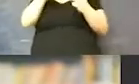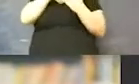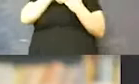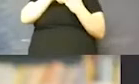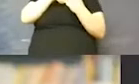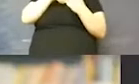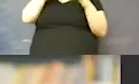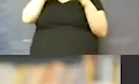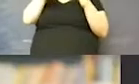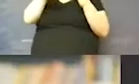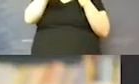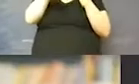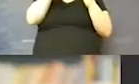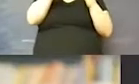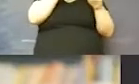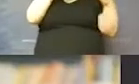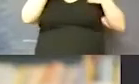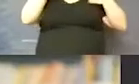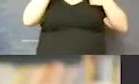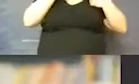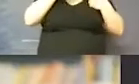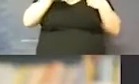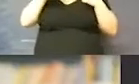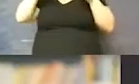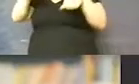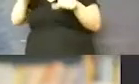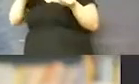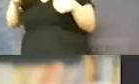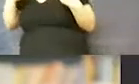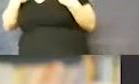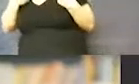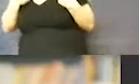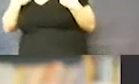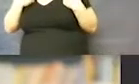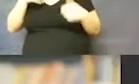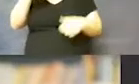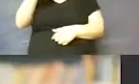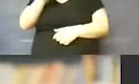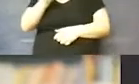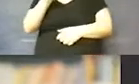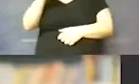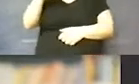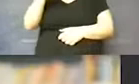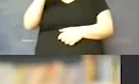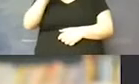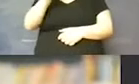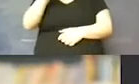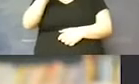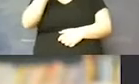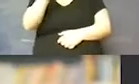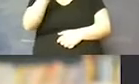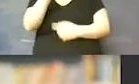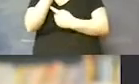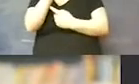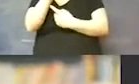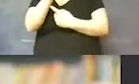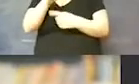a probable case, which means that they were within, they were